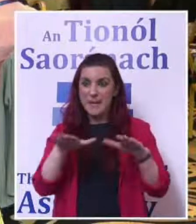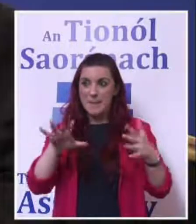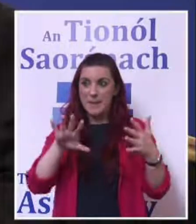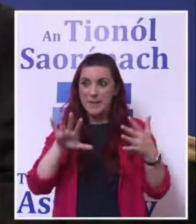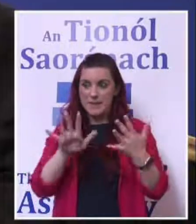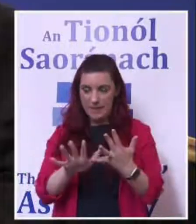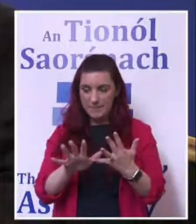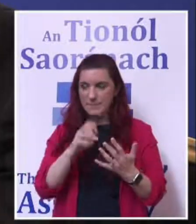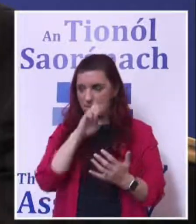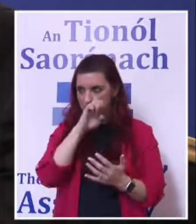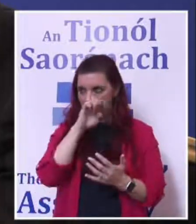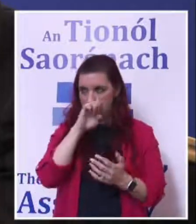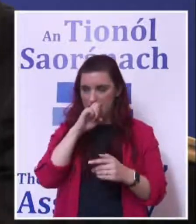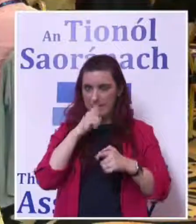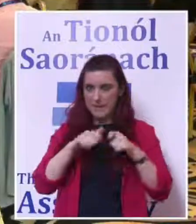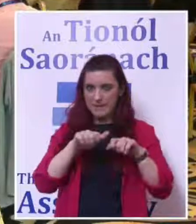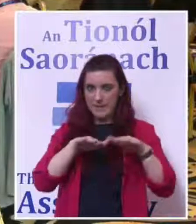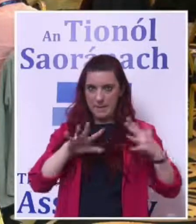Table 10 and then 9.